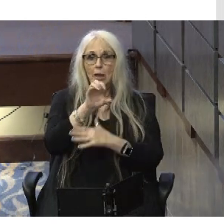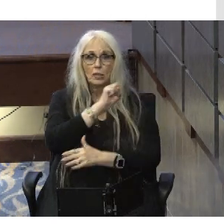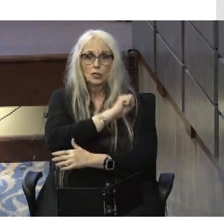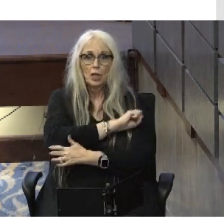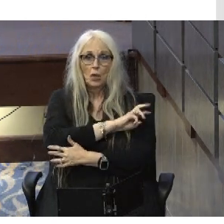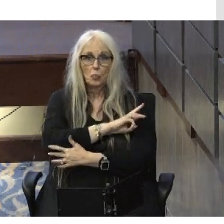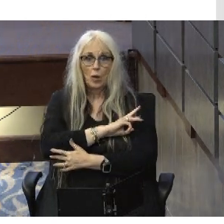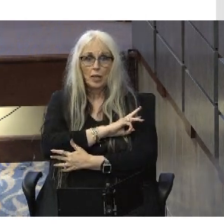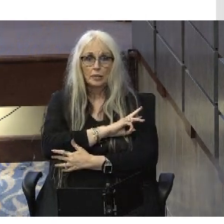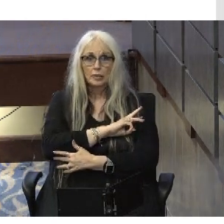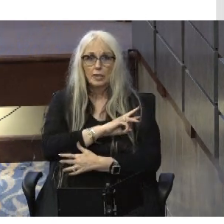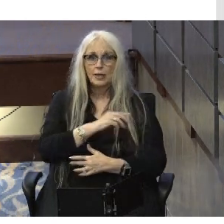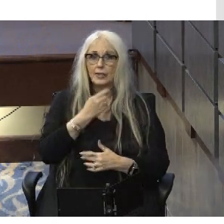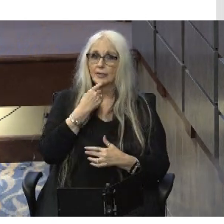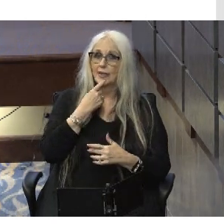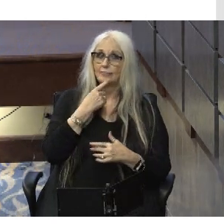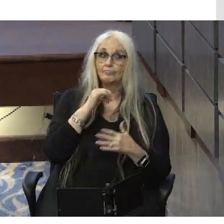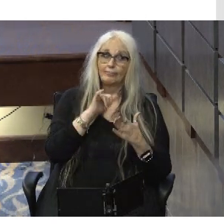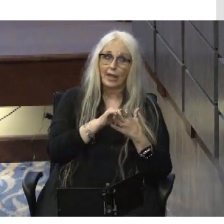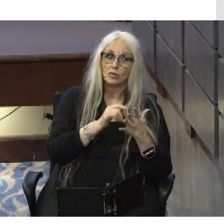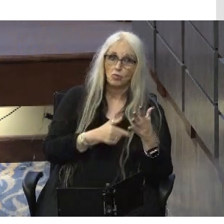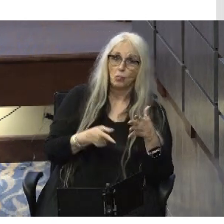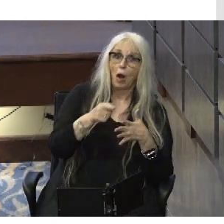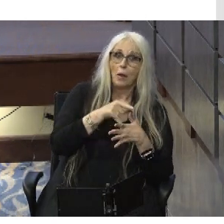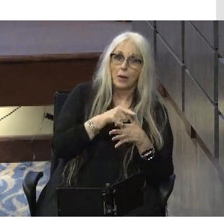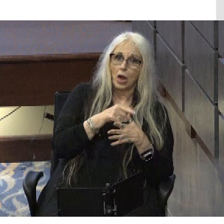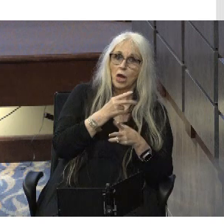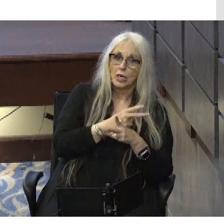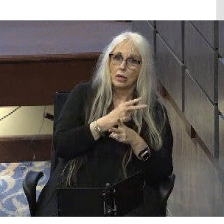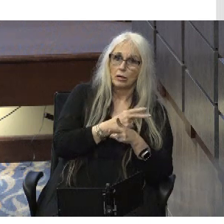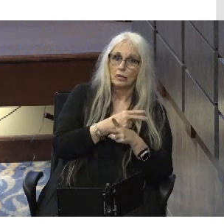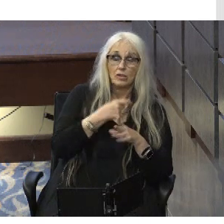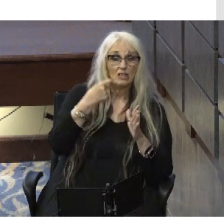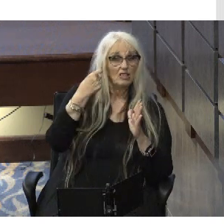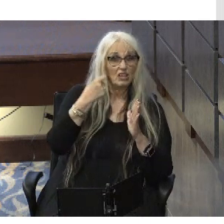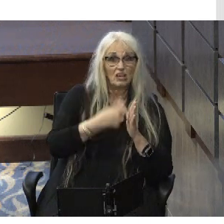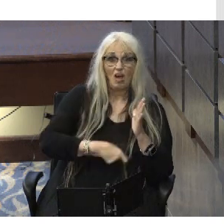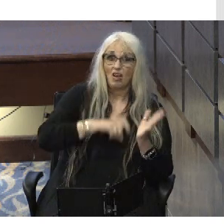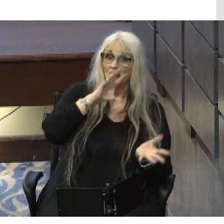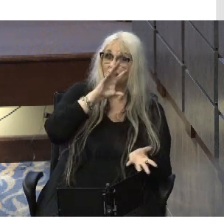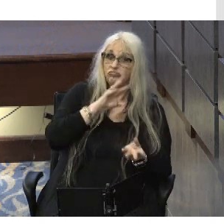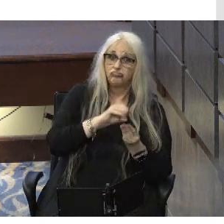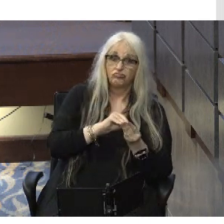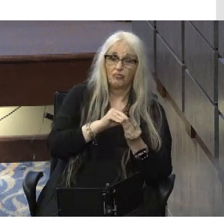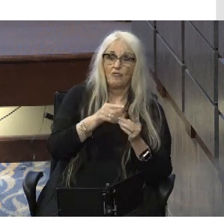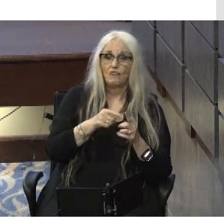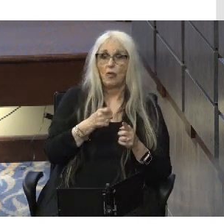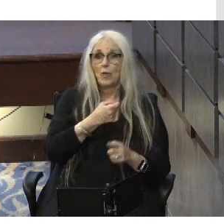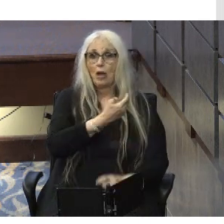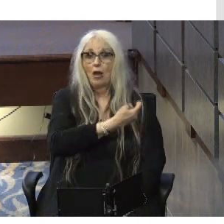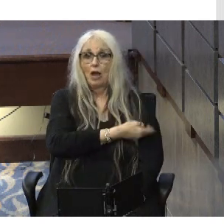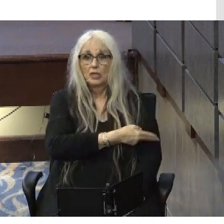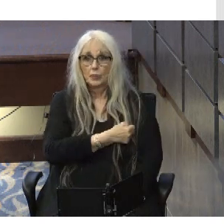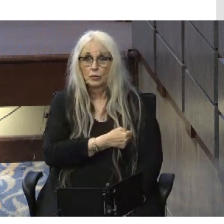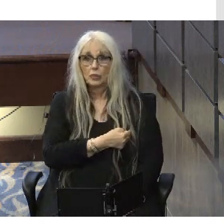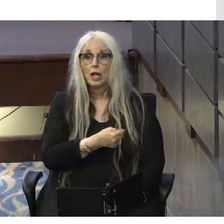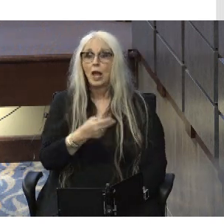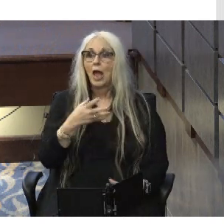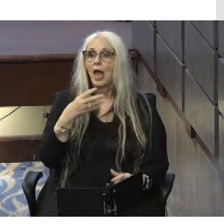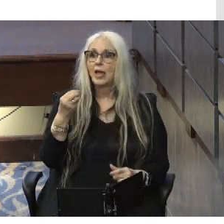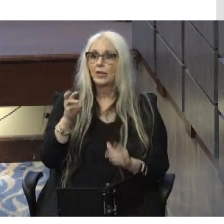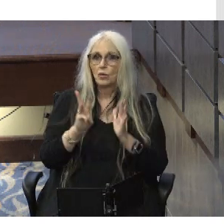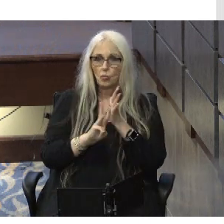treats that as their primary care physician, what the costs are incurred by that hospital system, let alone the Waco